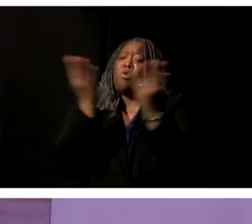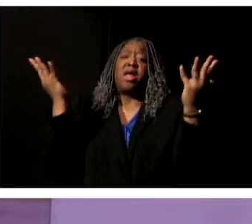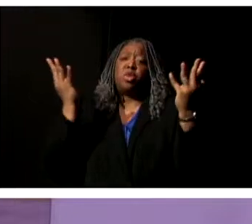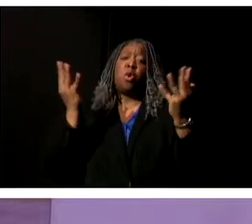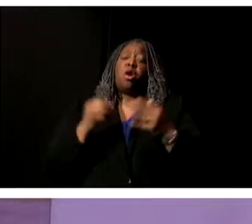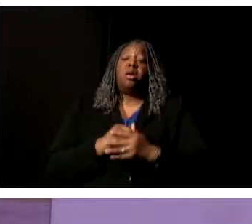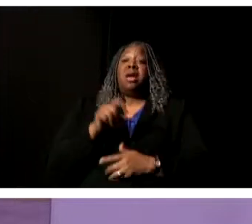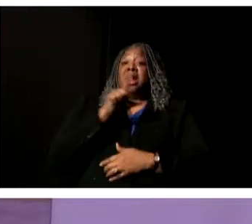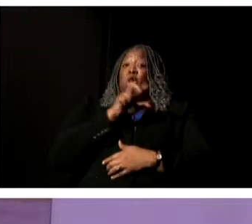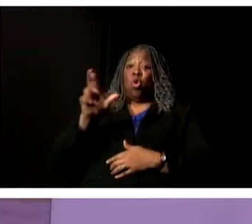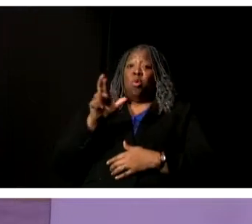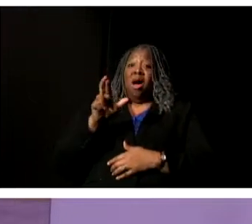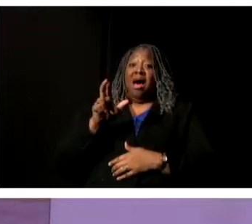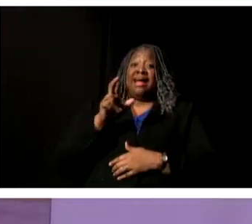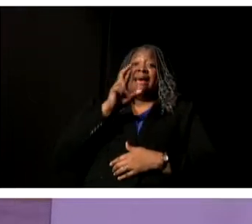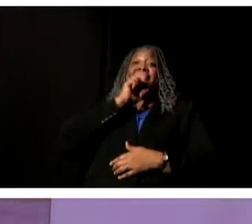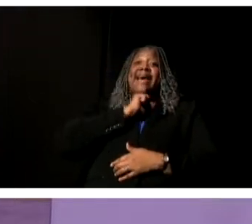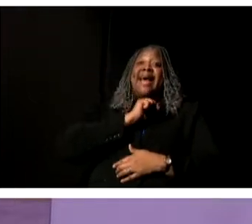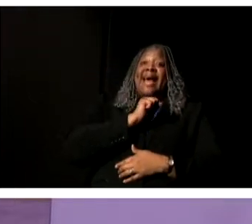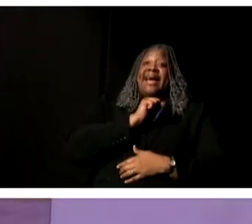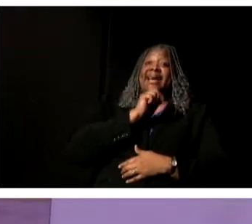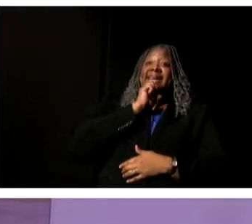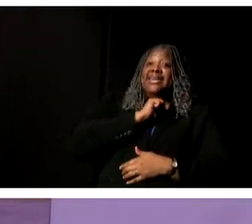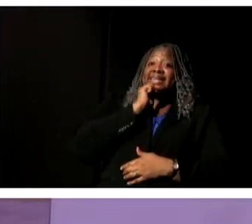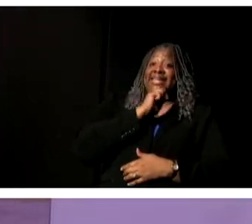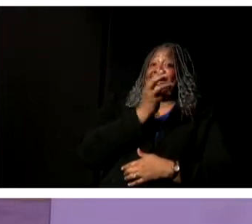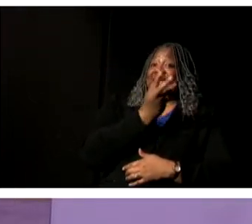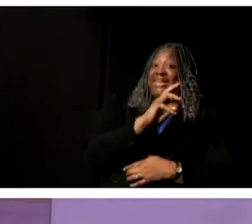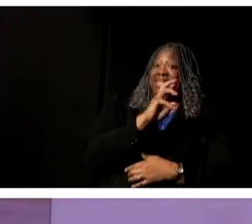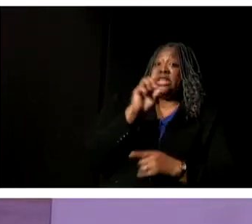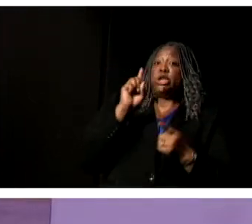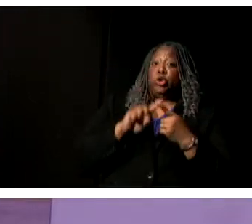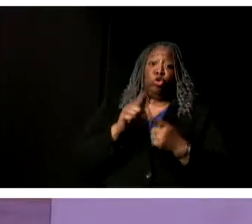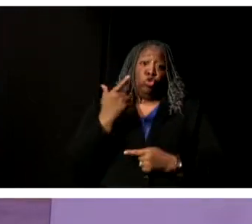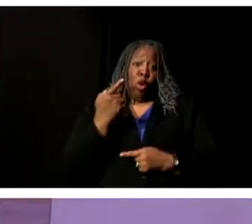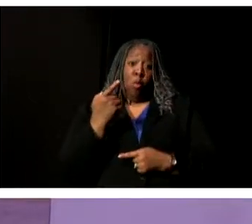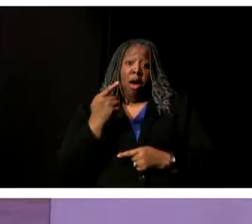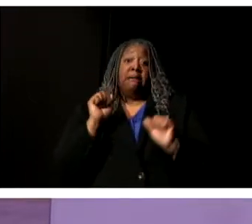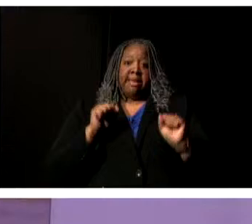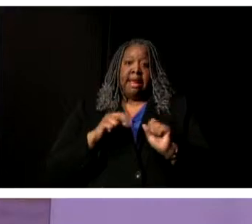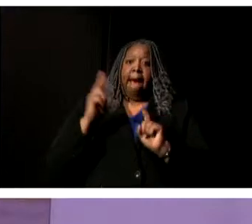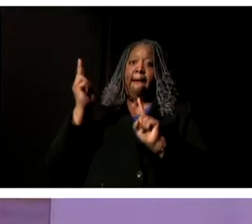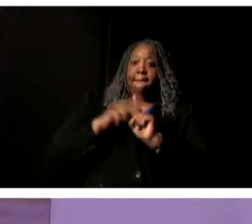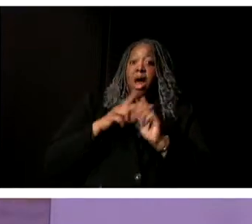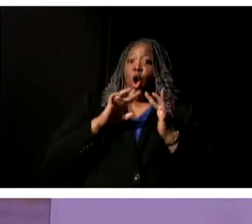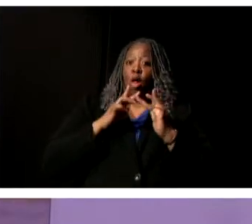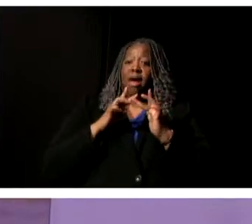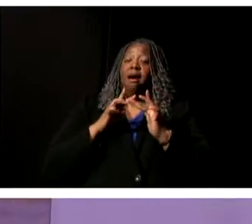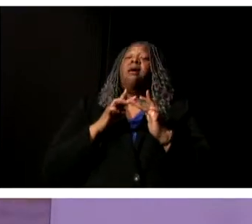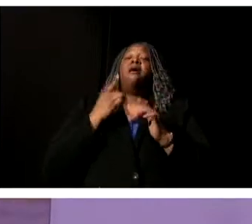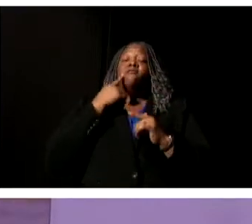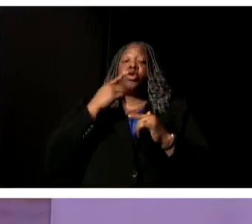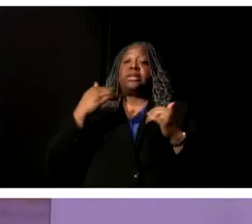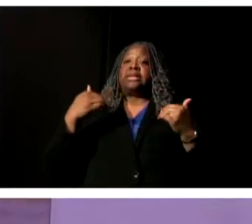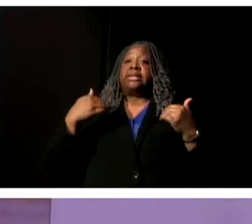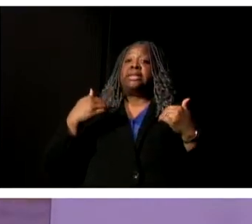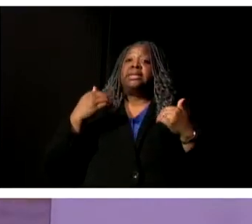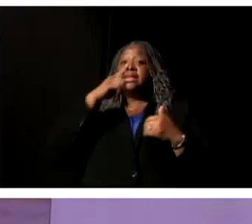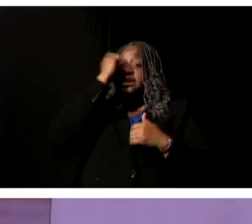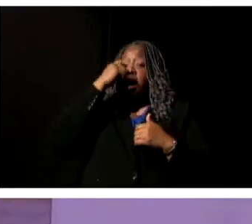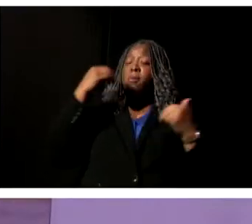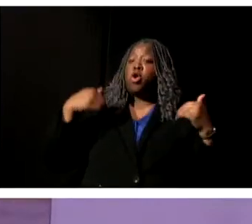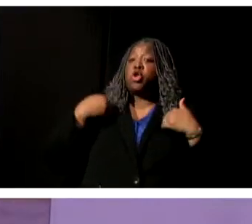Little Rock ages 16 to 21 can apply online for our Summer Youth Employment Program now.